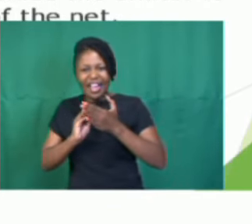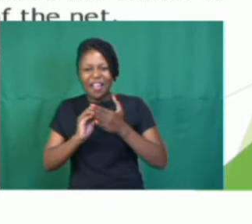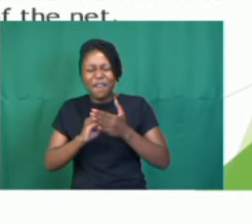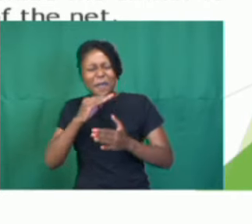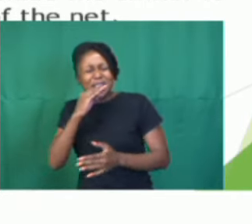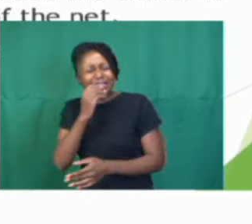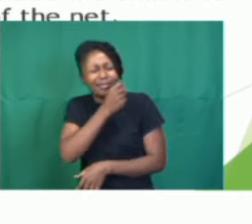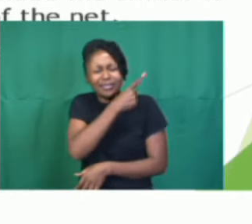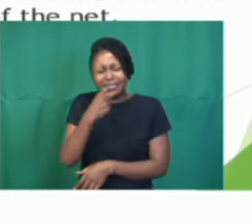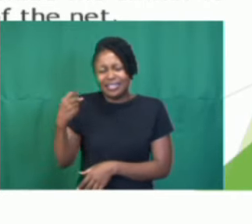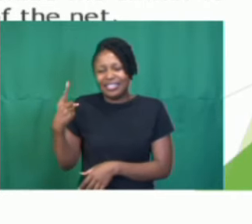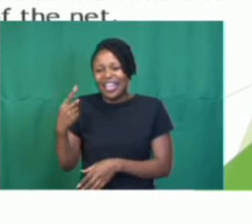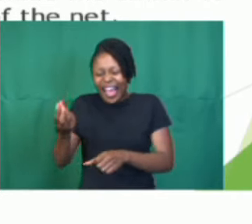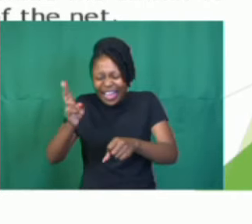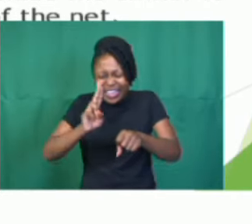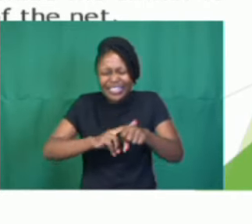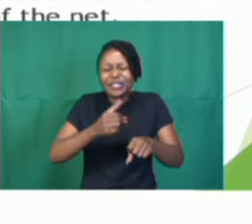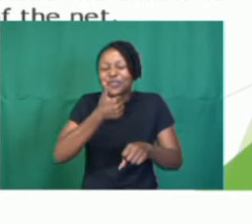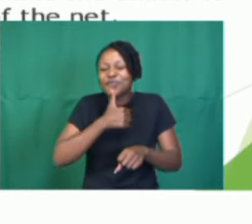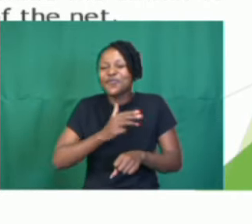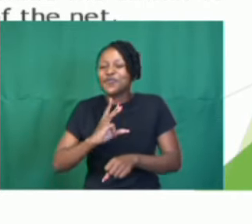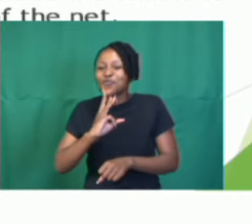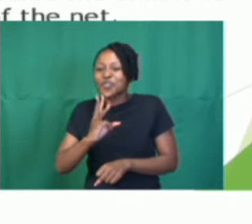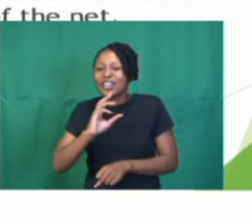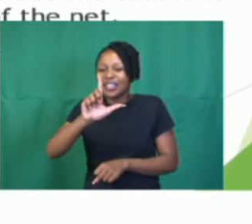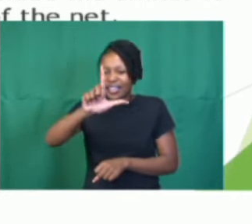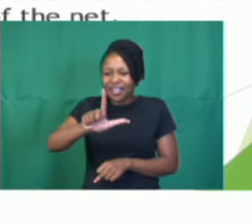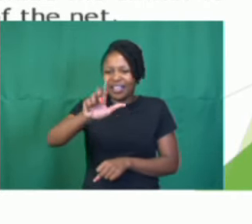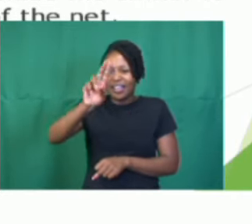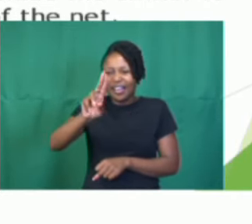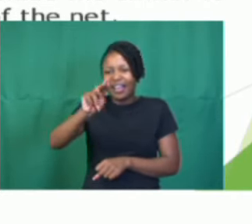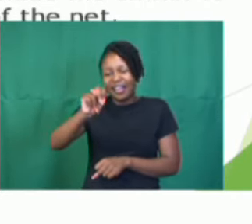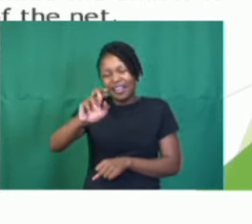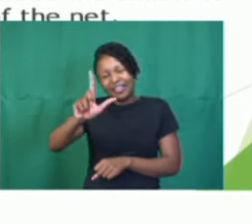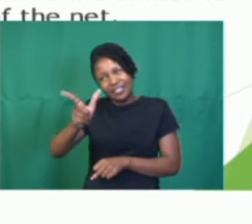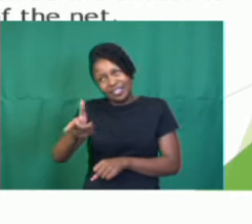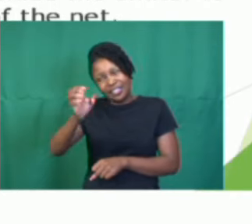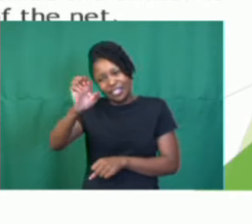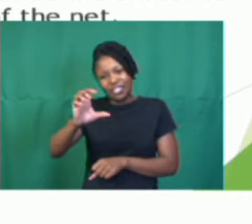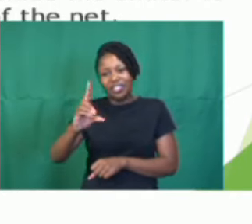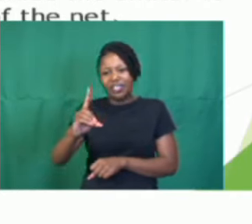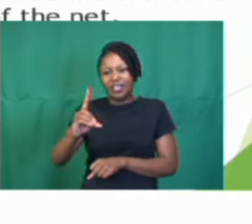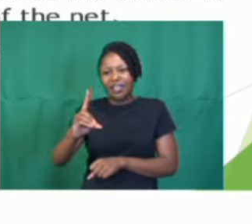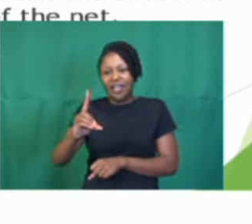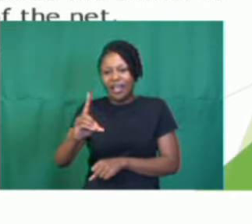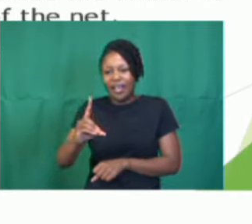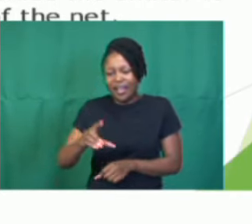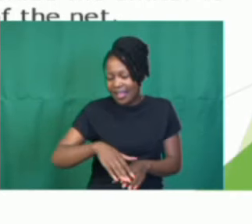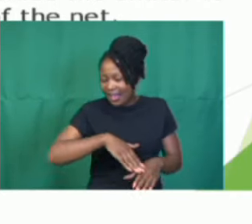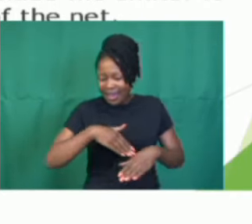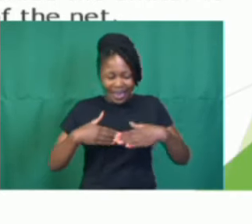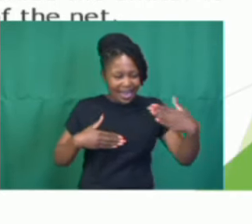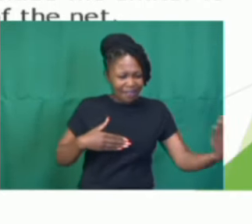ease. And now the lunging, he is lunging to the left and then quickly cut to